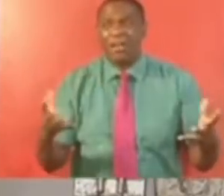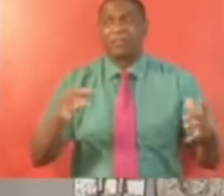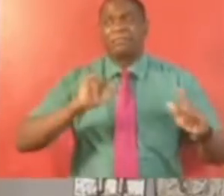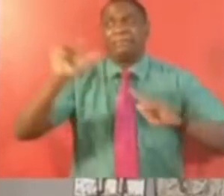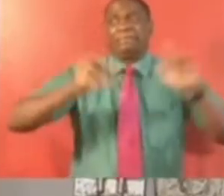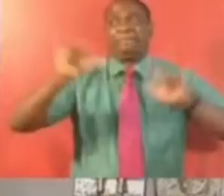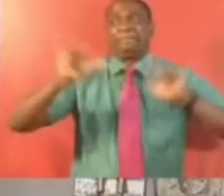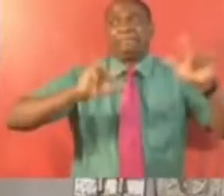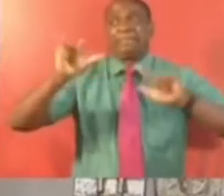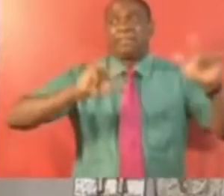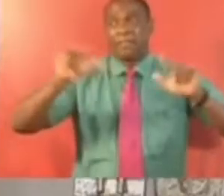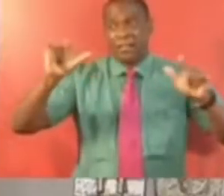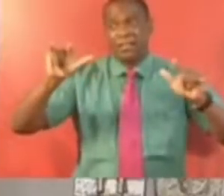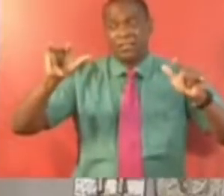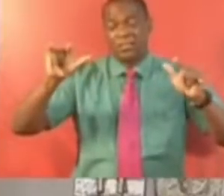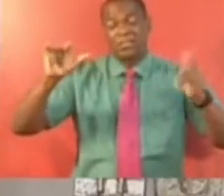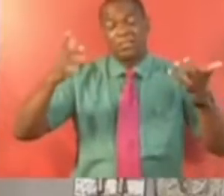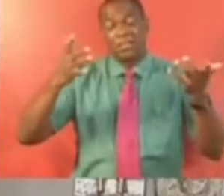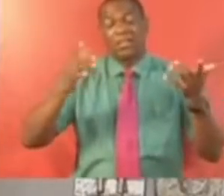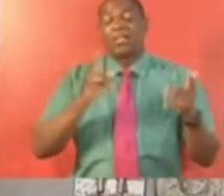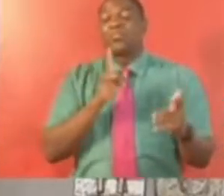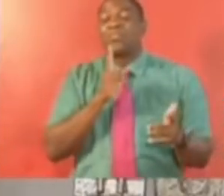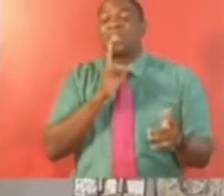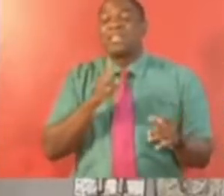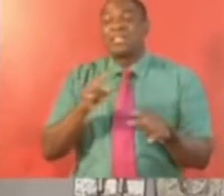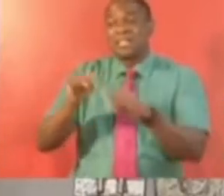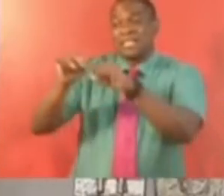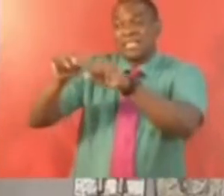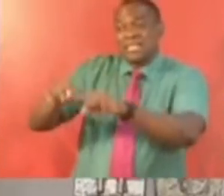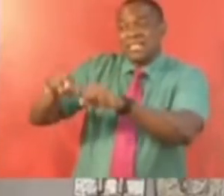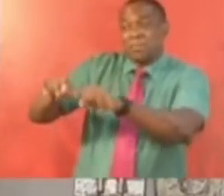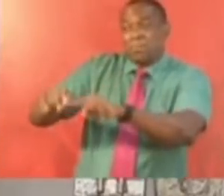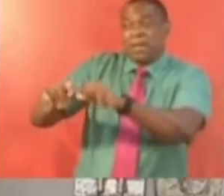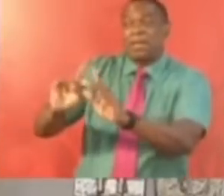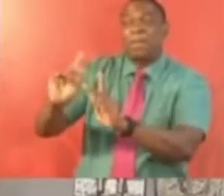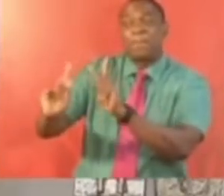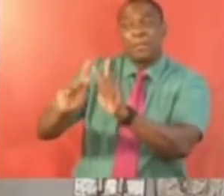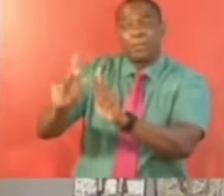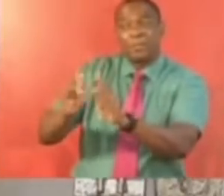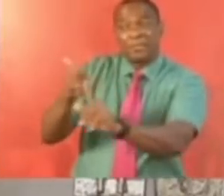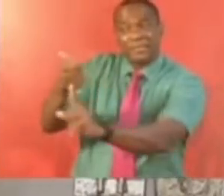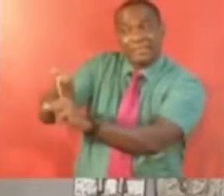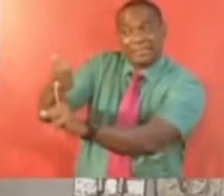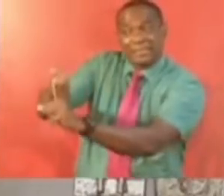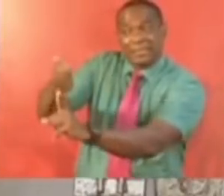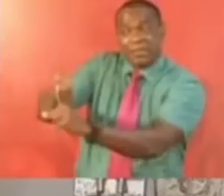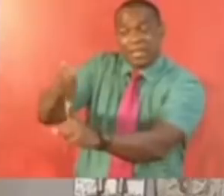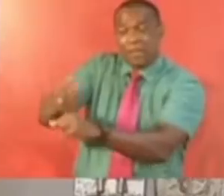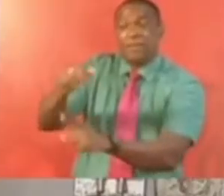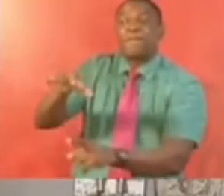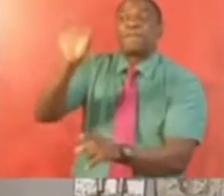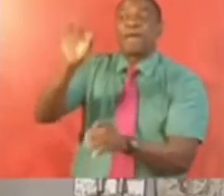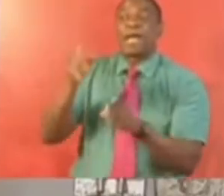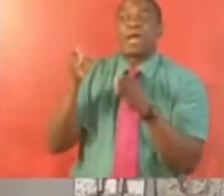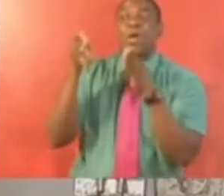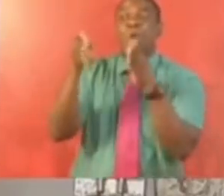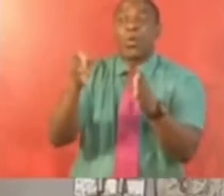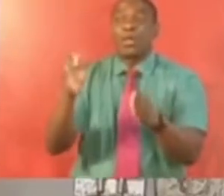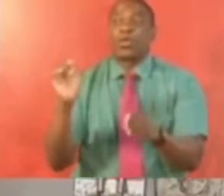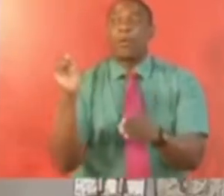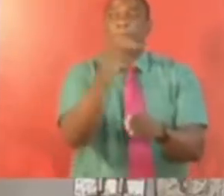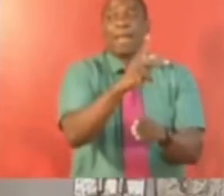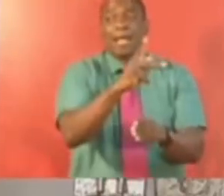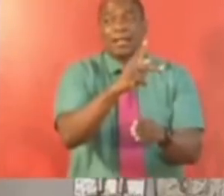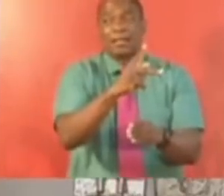up to persons to seek and to find ways of travel. The government is not going to be able to provide a